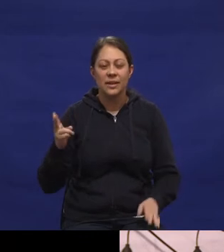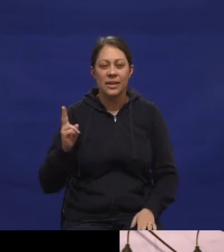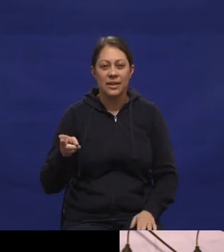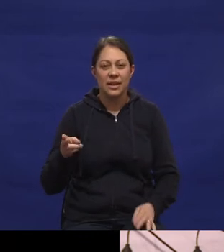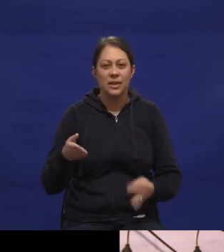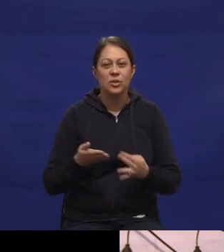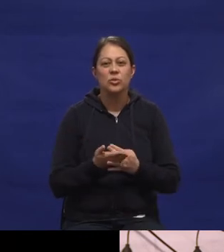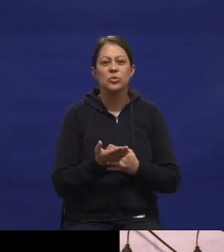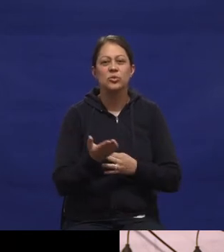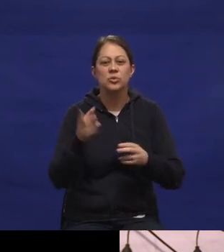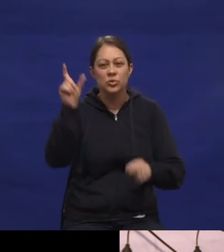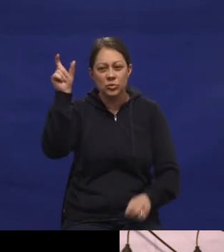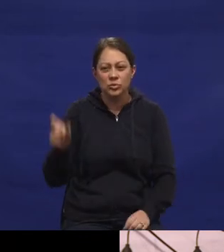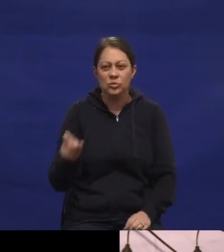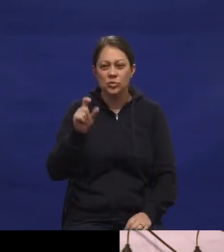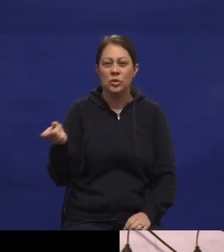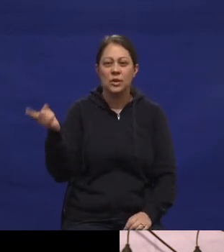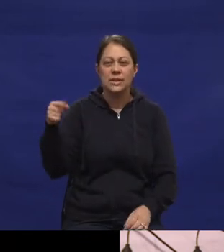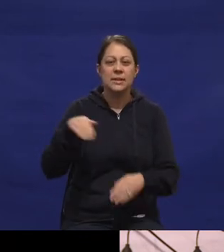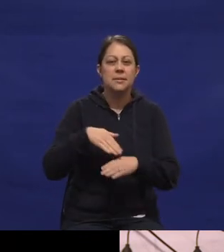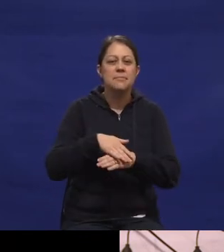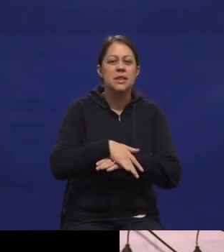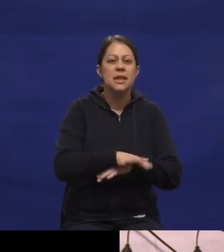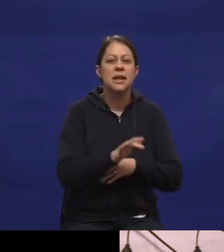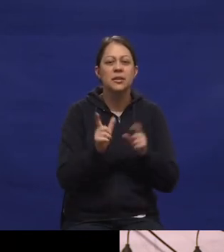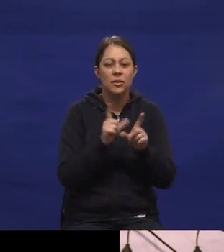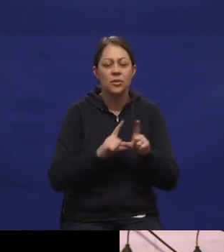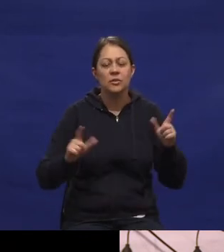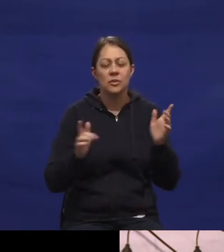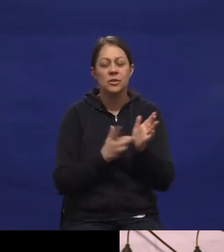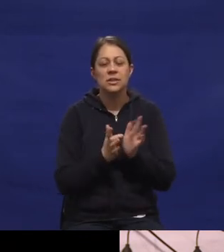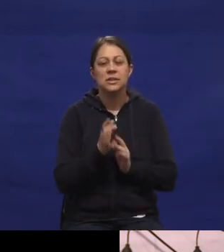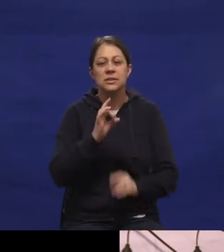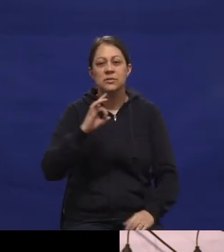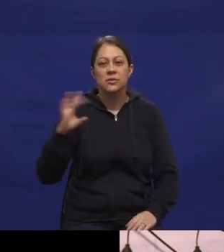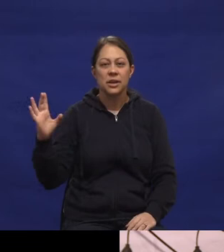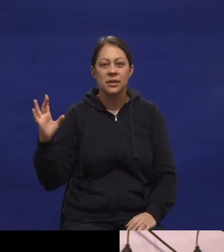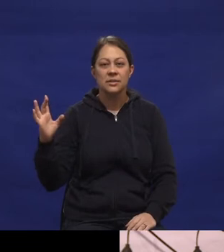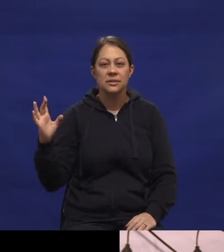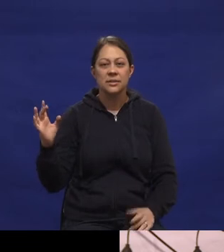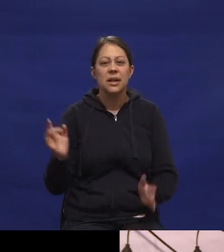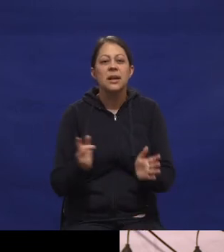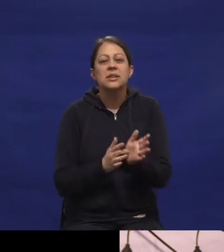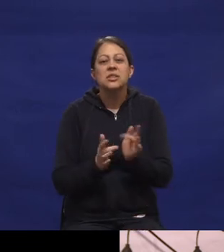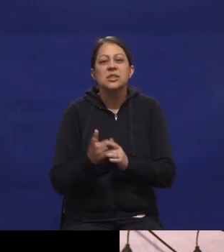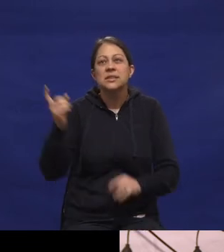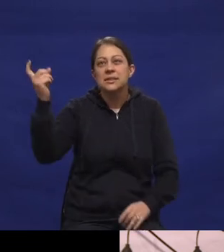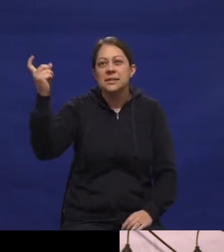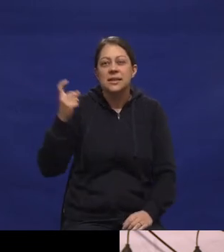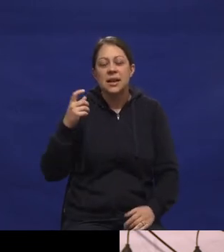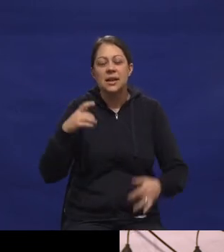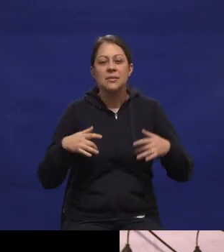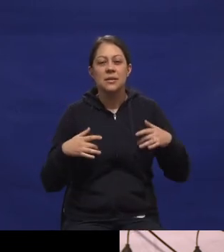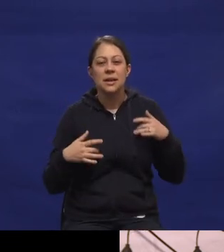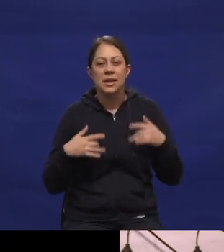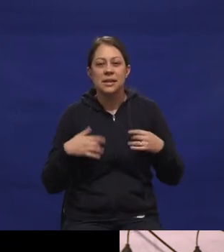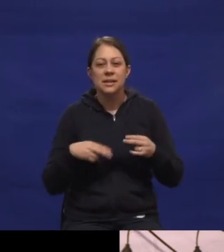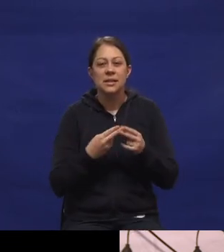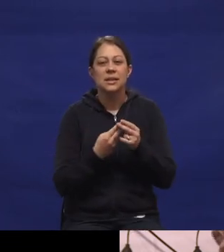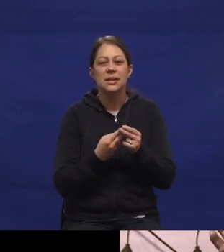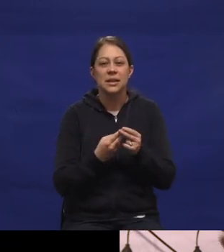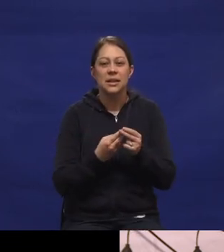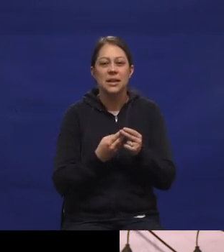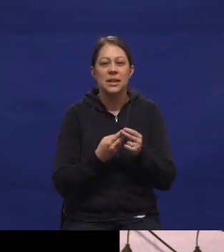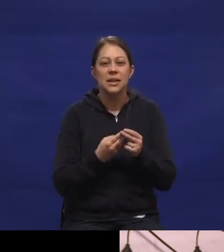blood of the Lord Jesus Christ. And so Jesus came and lived among mortal men. And he died